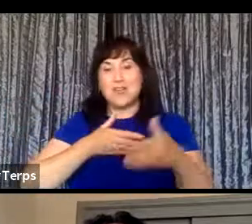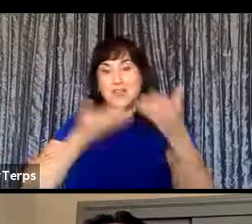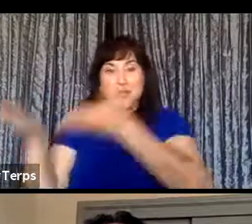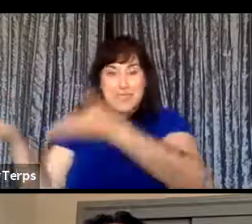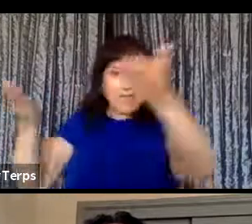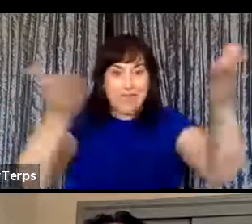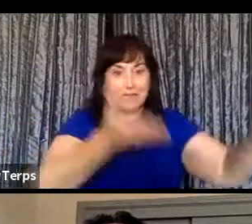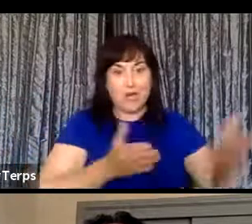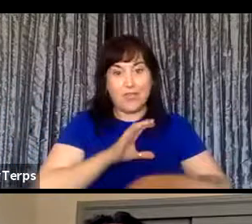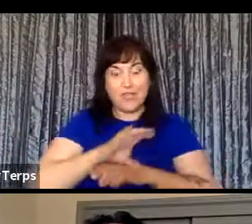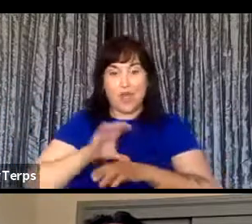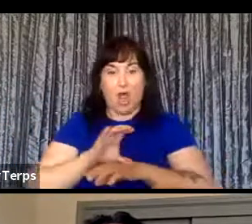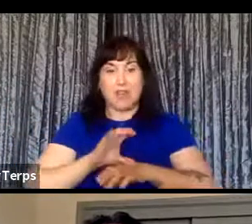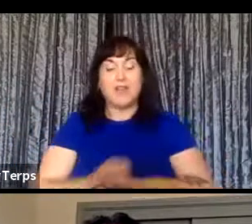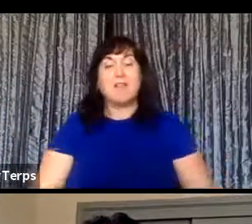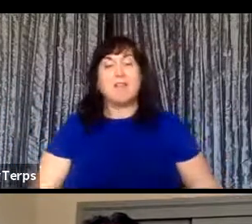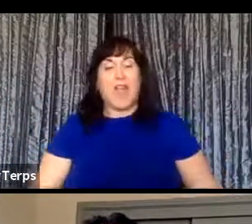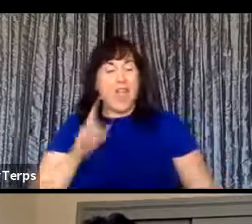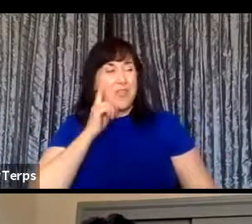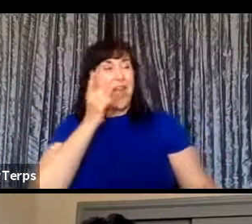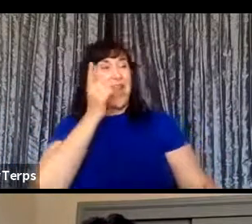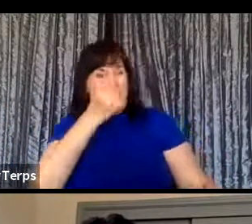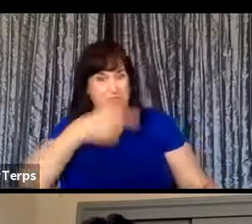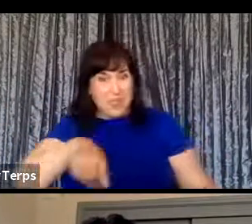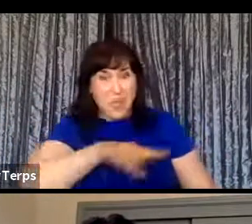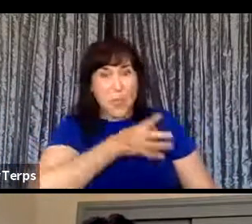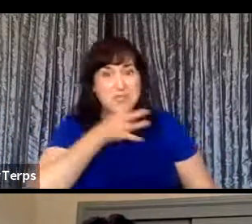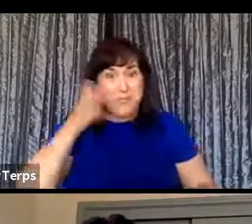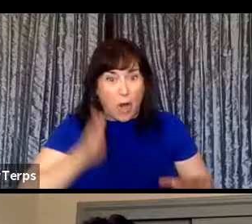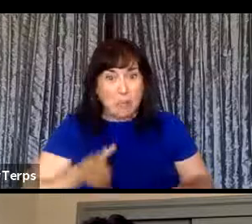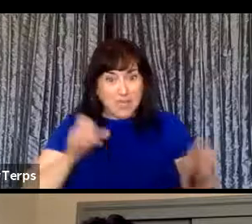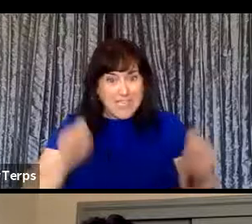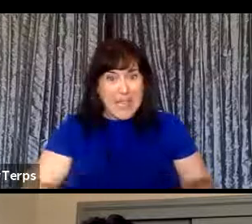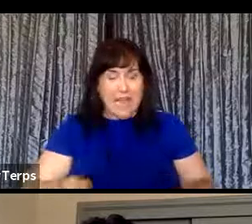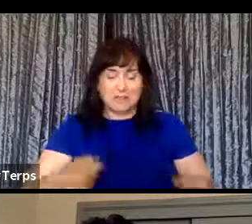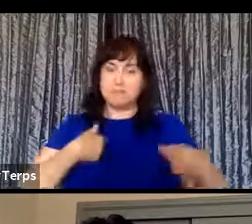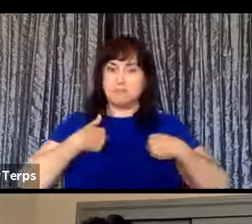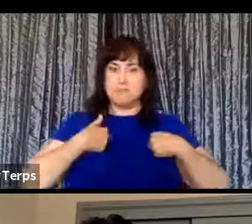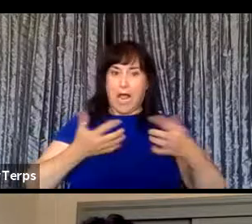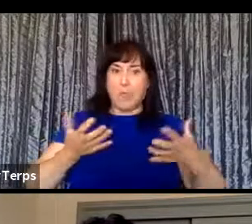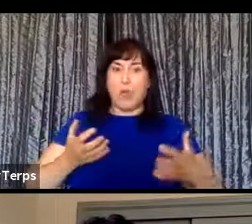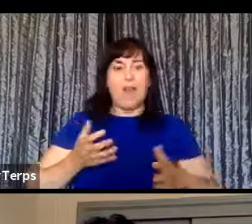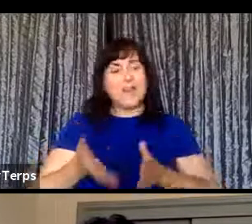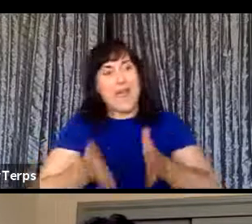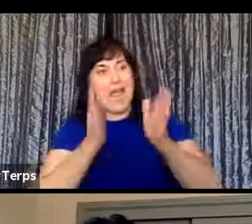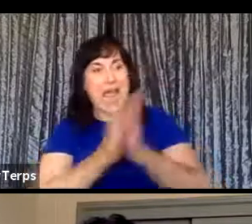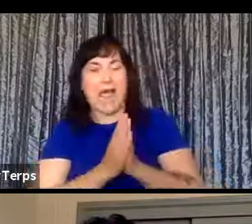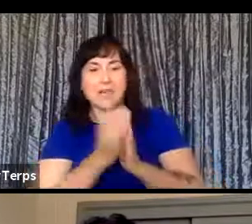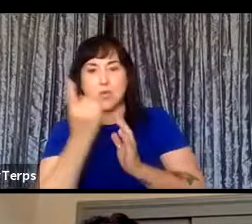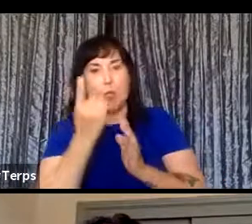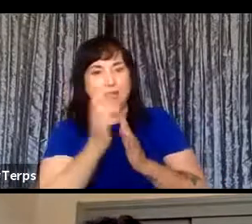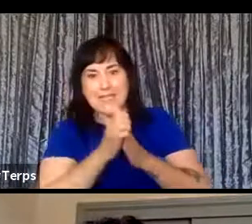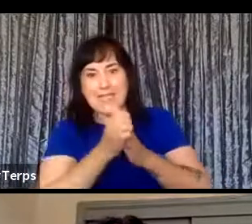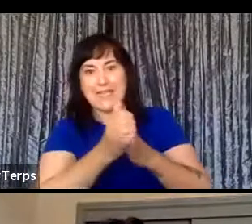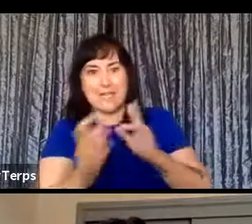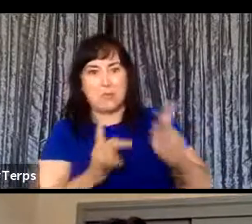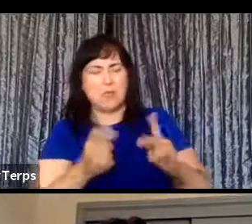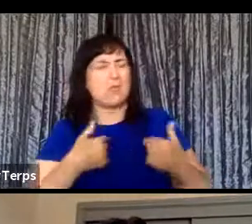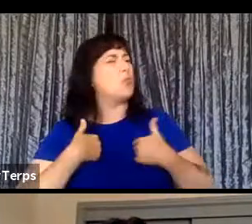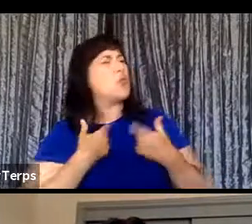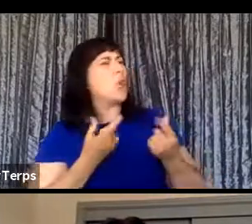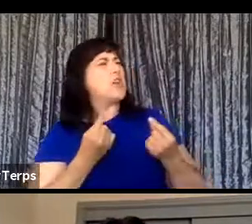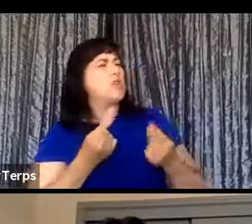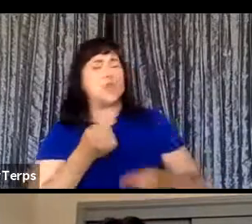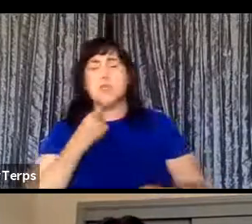Holland. I was like, if these farmers can do it, I want to do it. And I asked one of the lead people, what do I need to do? And he was like, well, you just do